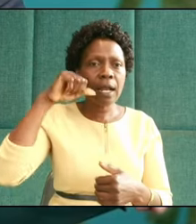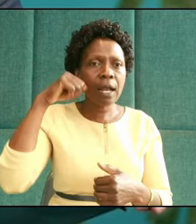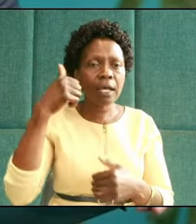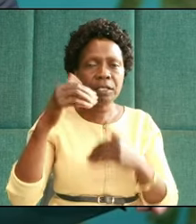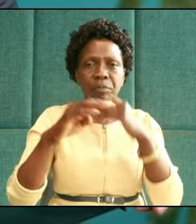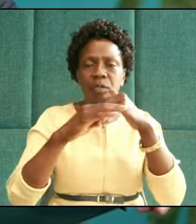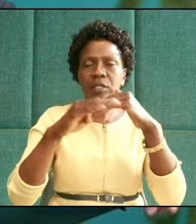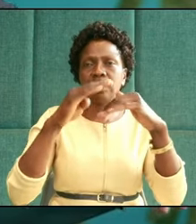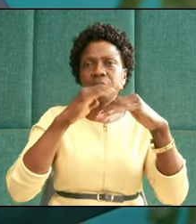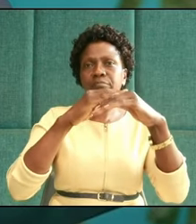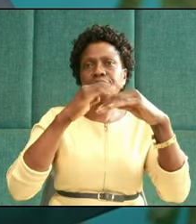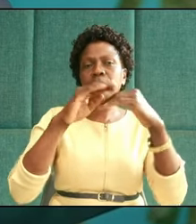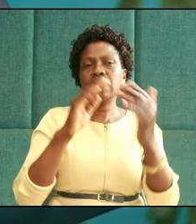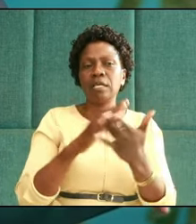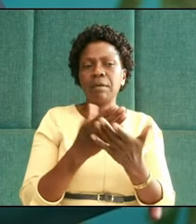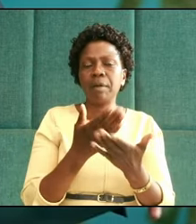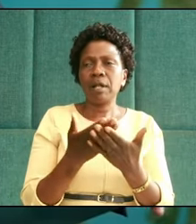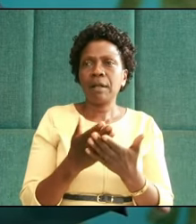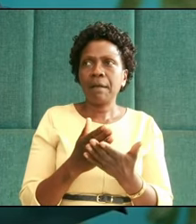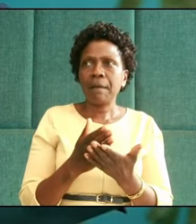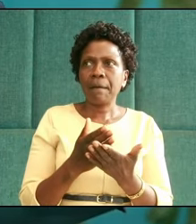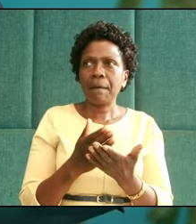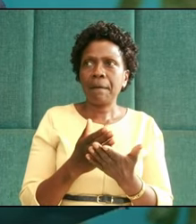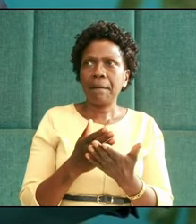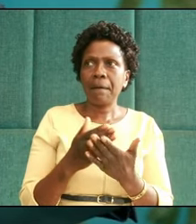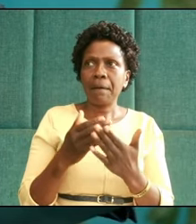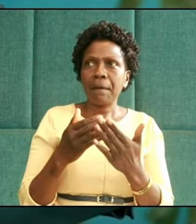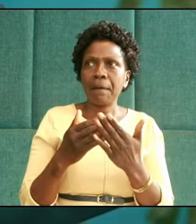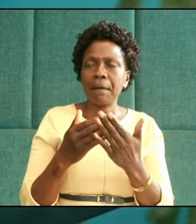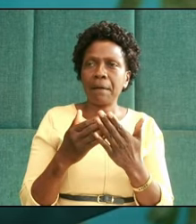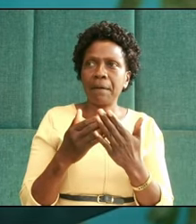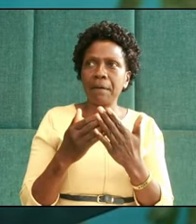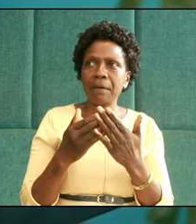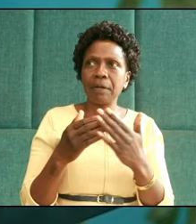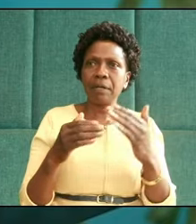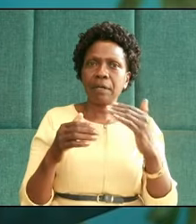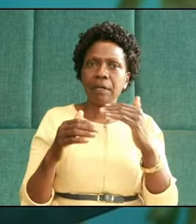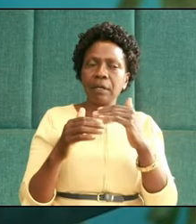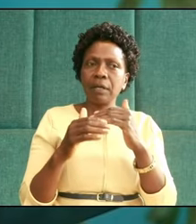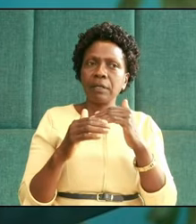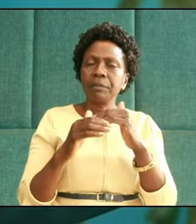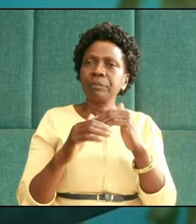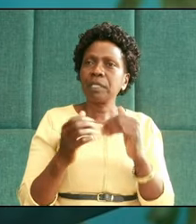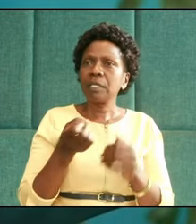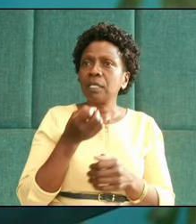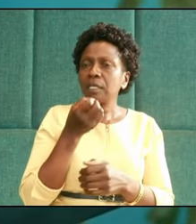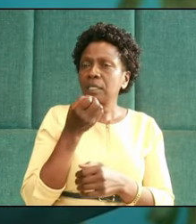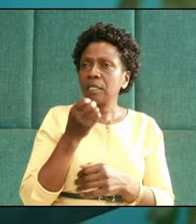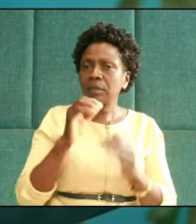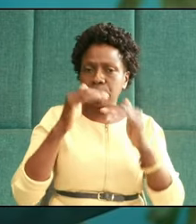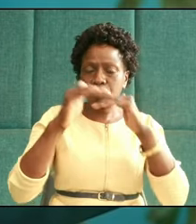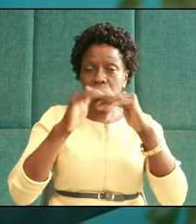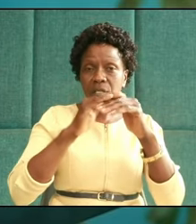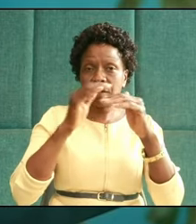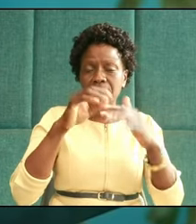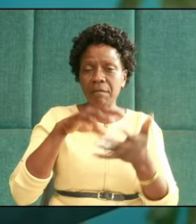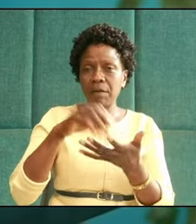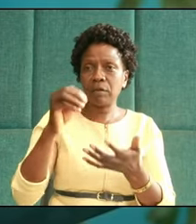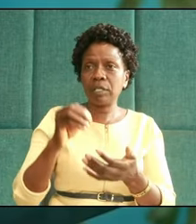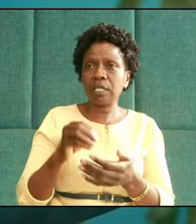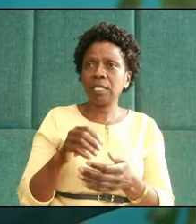buildings. Some of the best things that are found in the world are in cities. But we saw this week